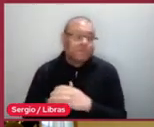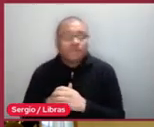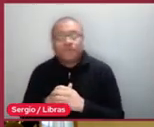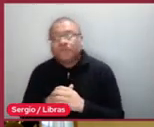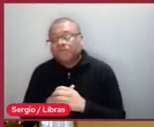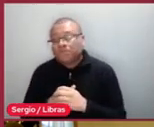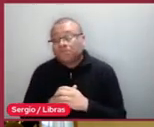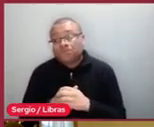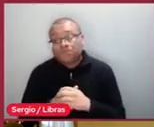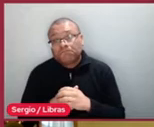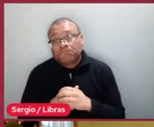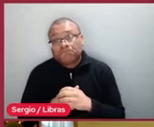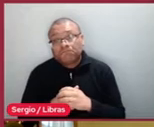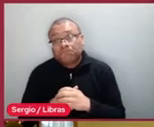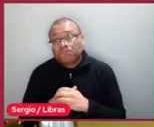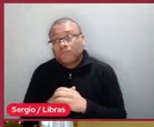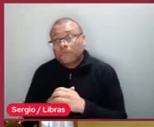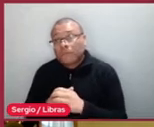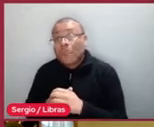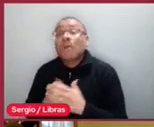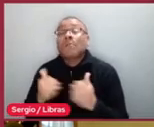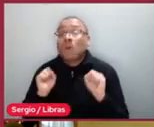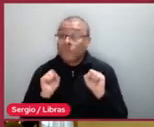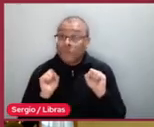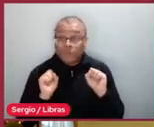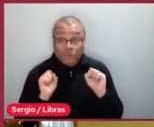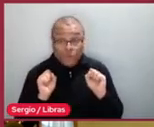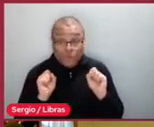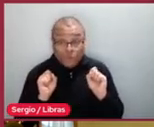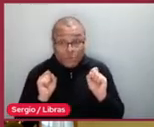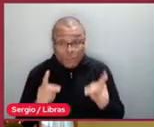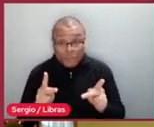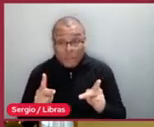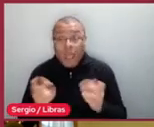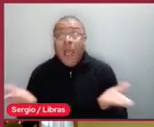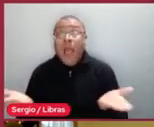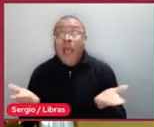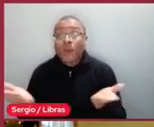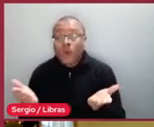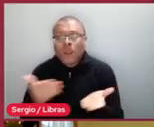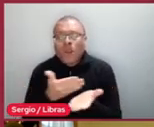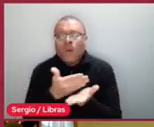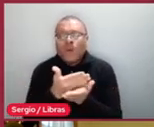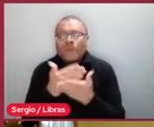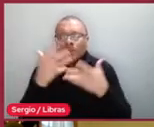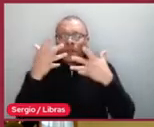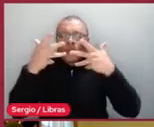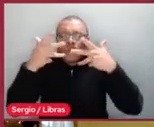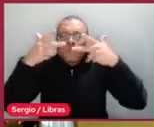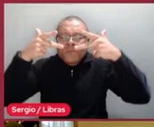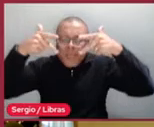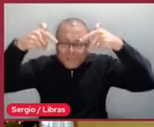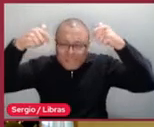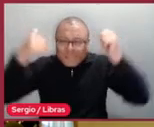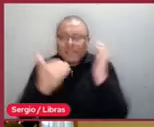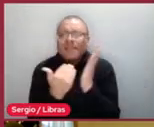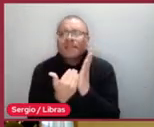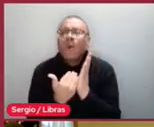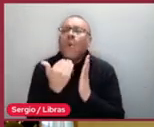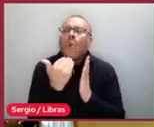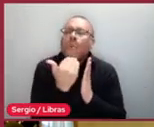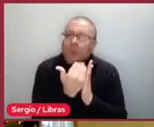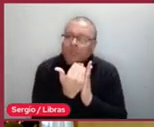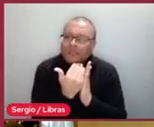But okay, we already dropped a level of abstraction. Let's drop one more. So